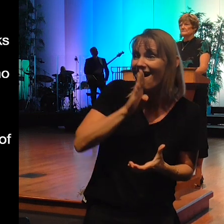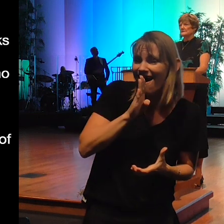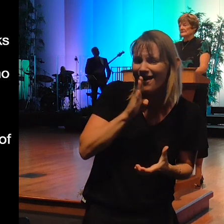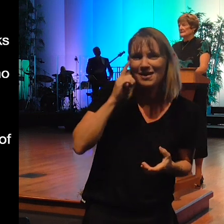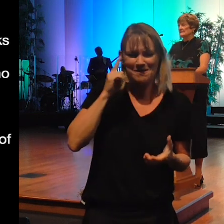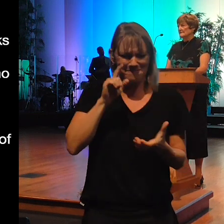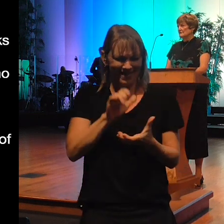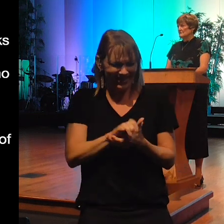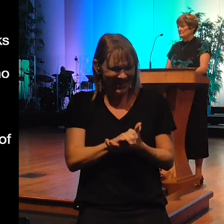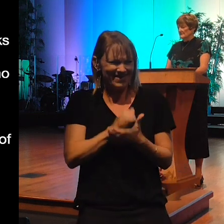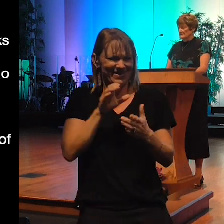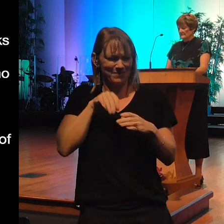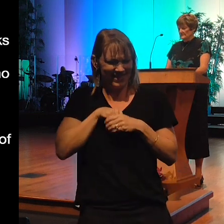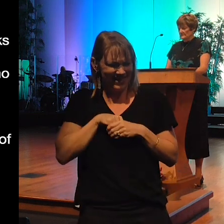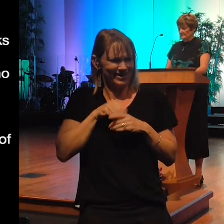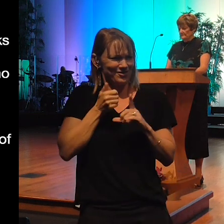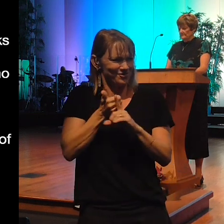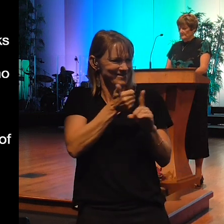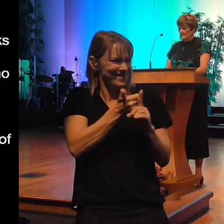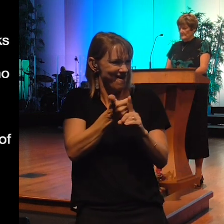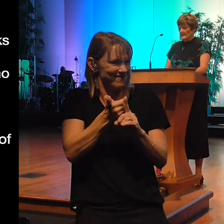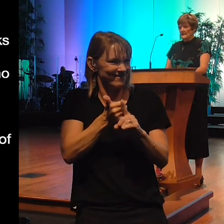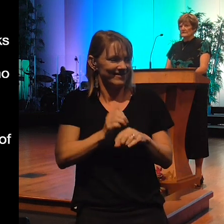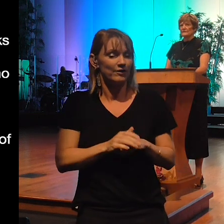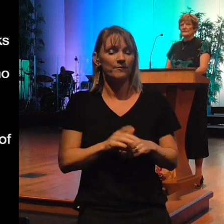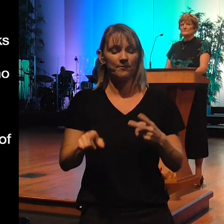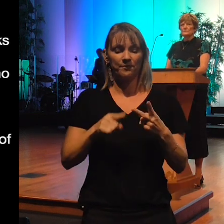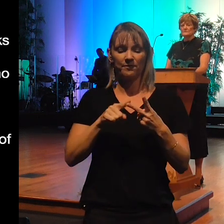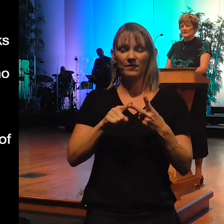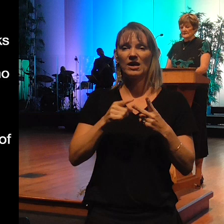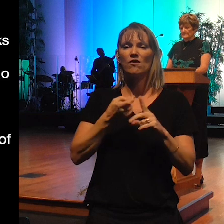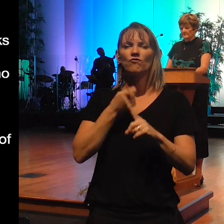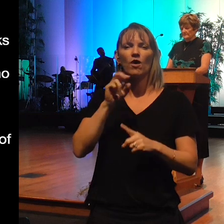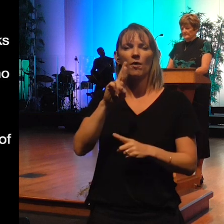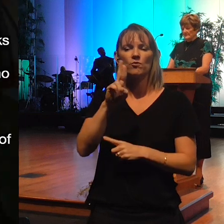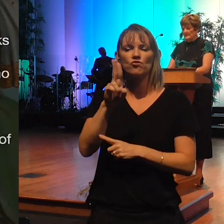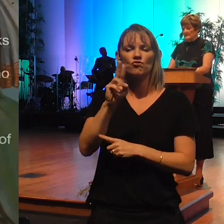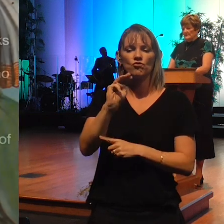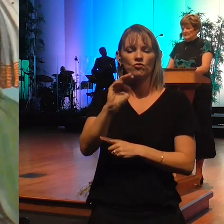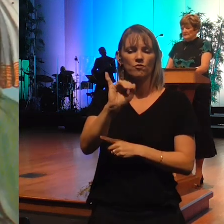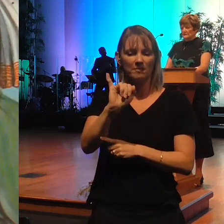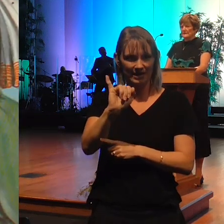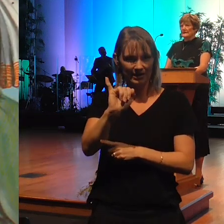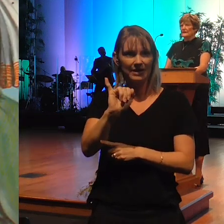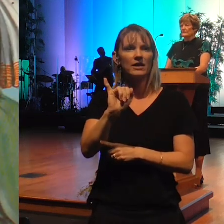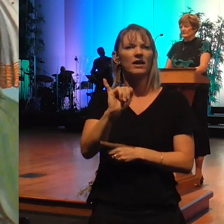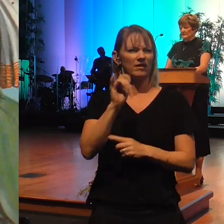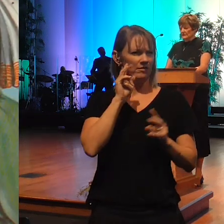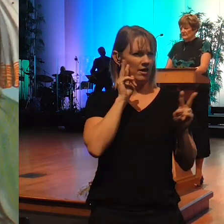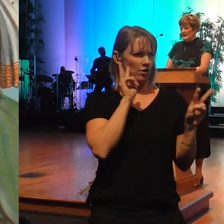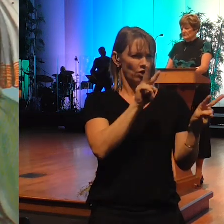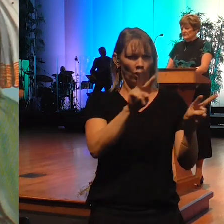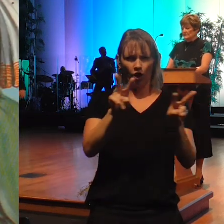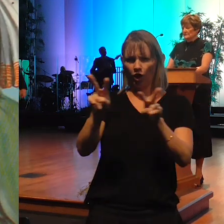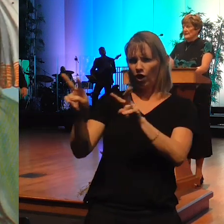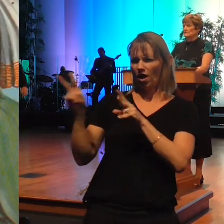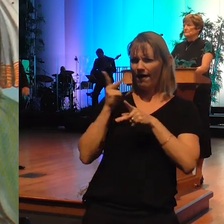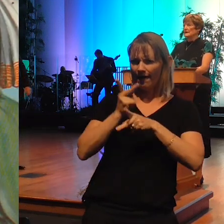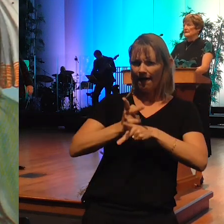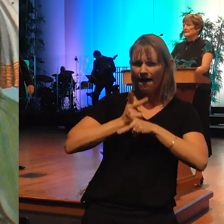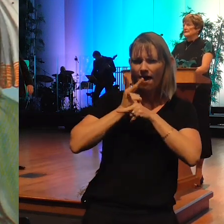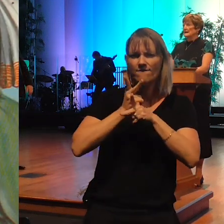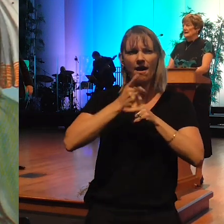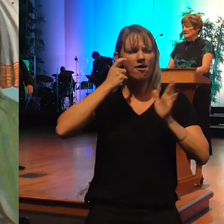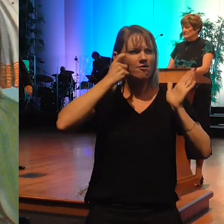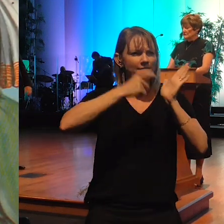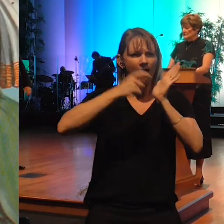God, believe in yourself. And from Rumi, look carefully around you